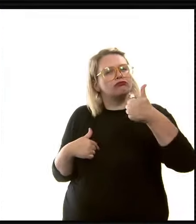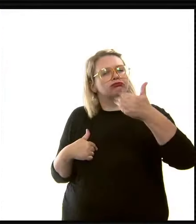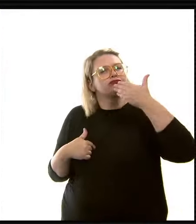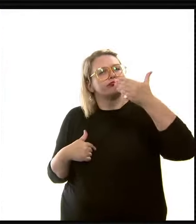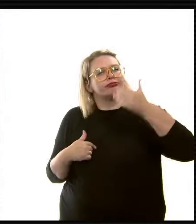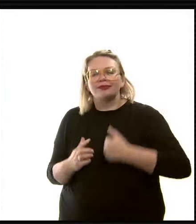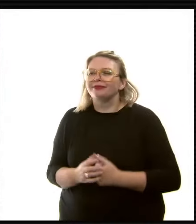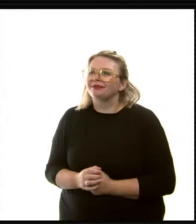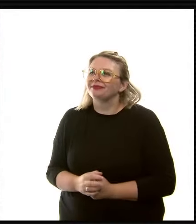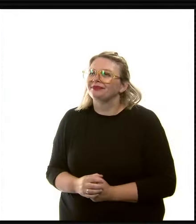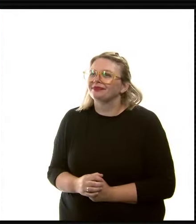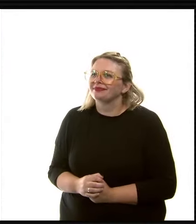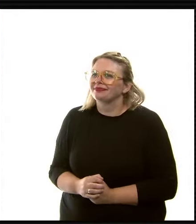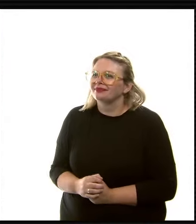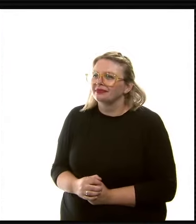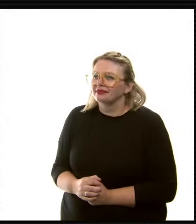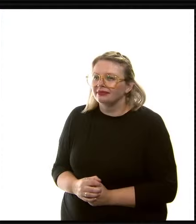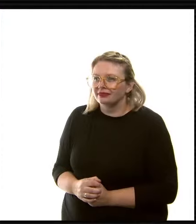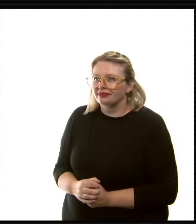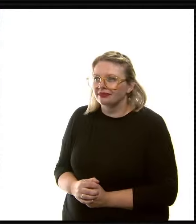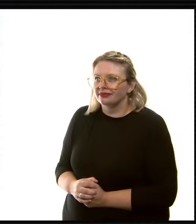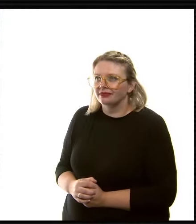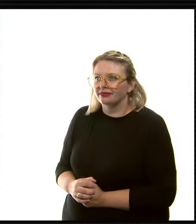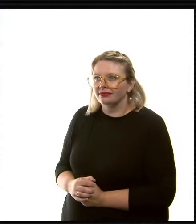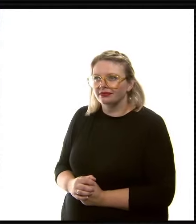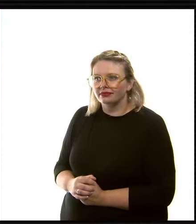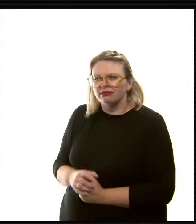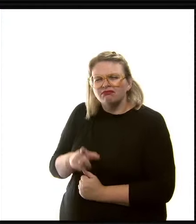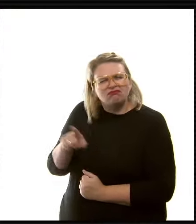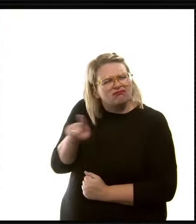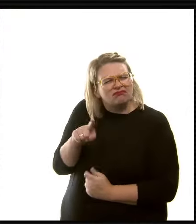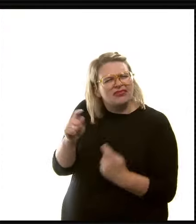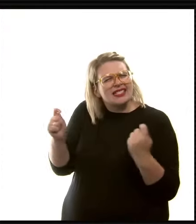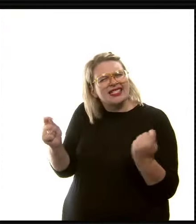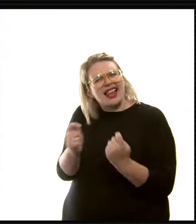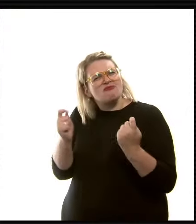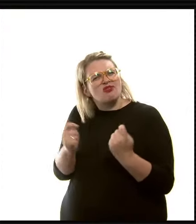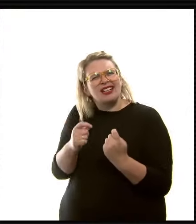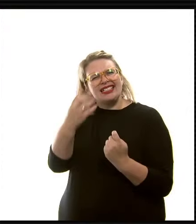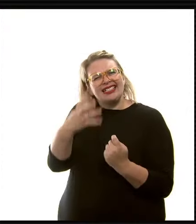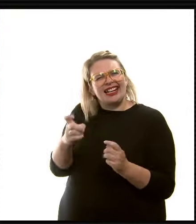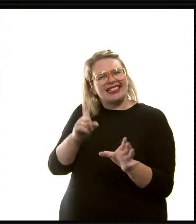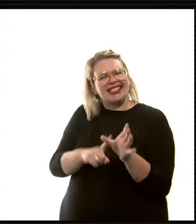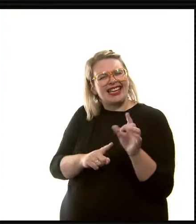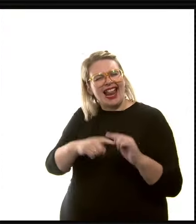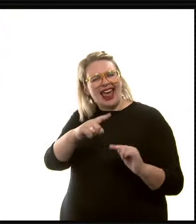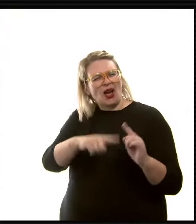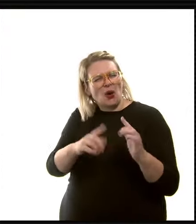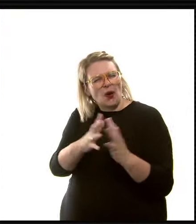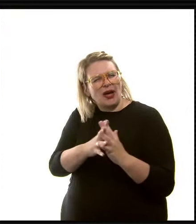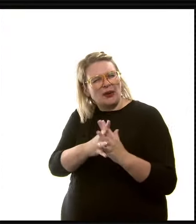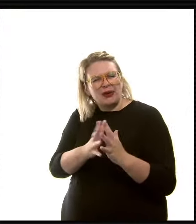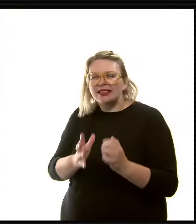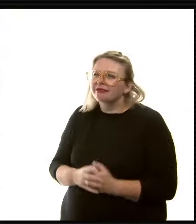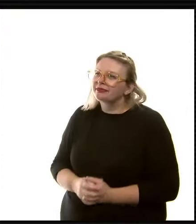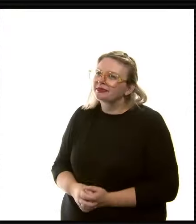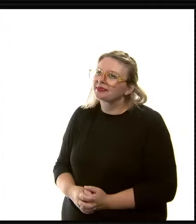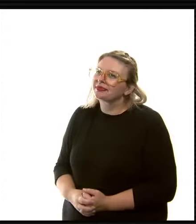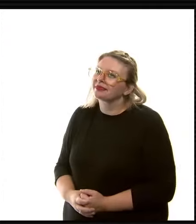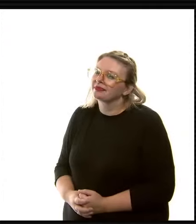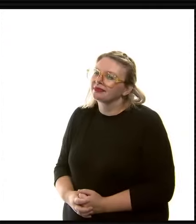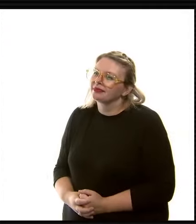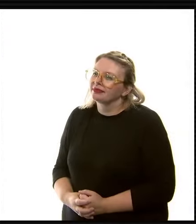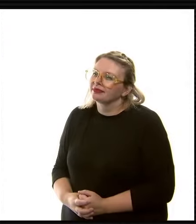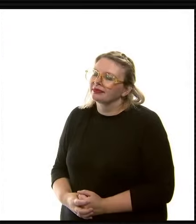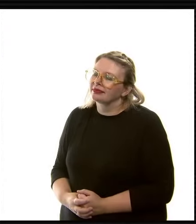your fans at home, how are you, celebrating the passions here and celebrating 90 years of Lego play? We decided